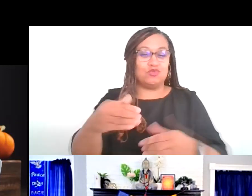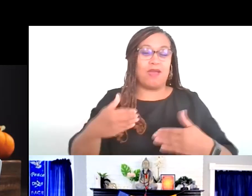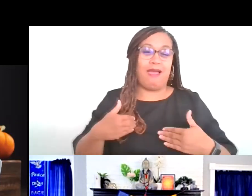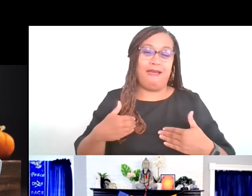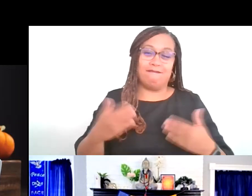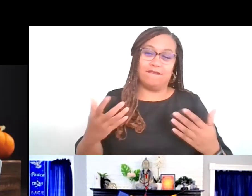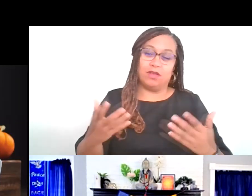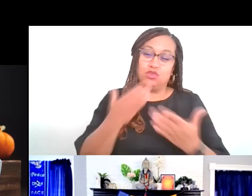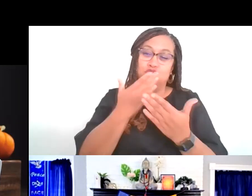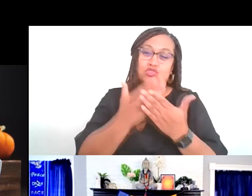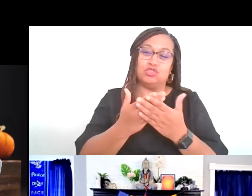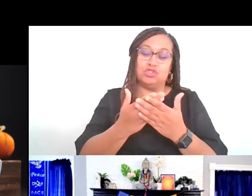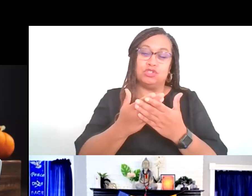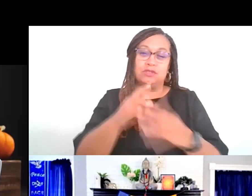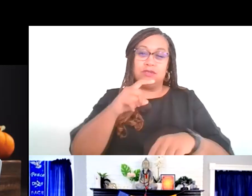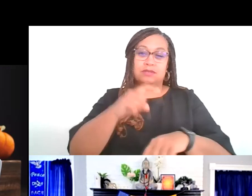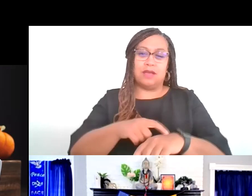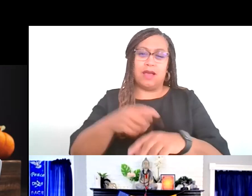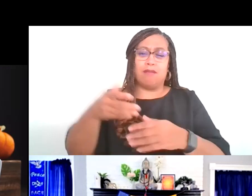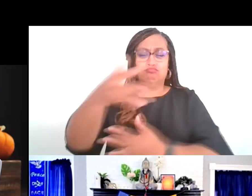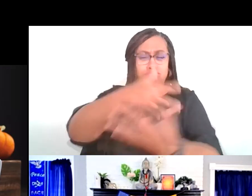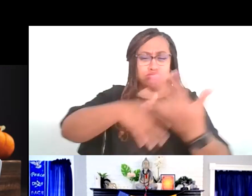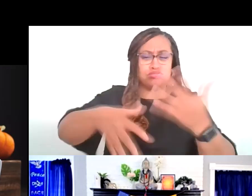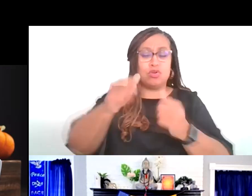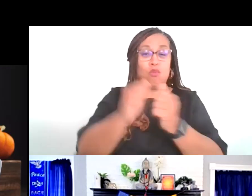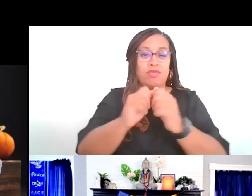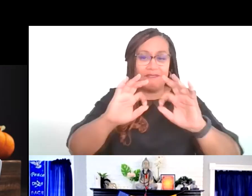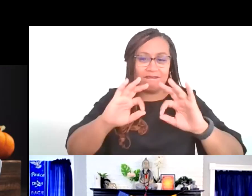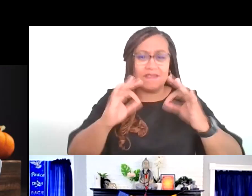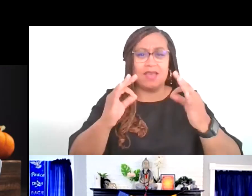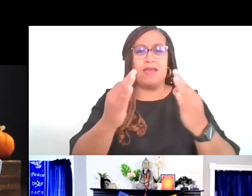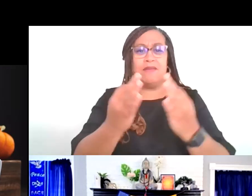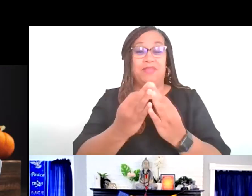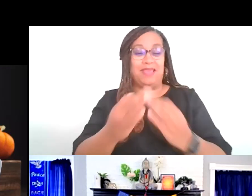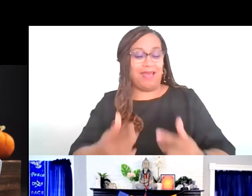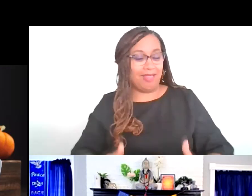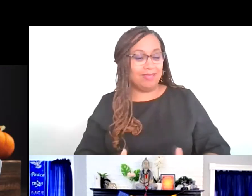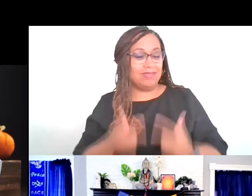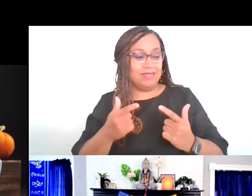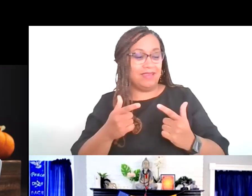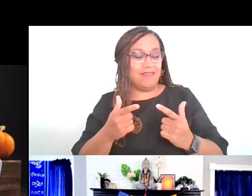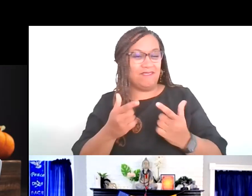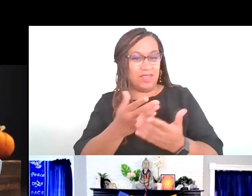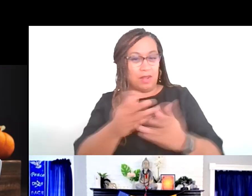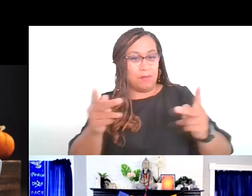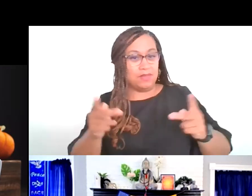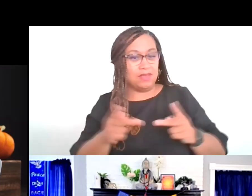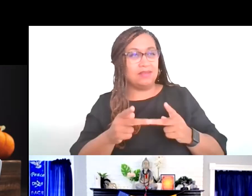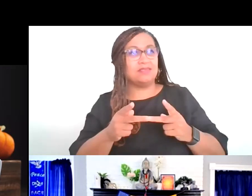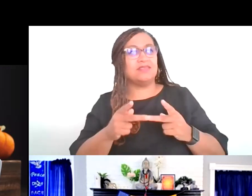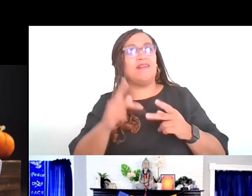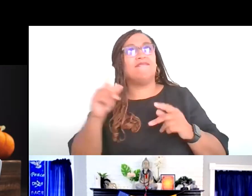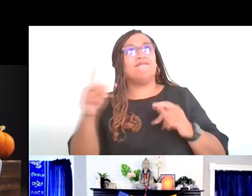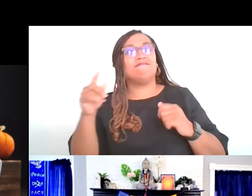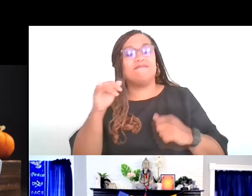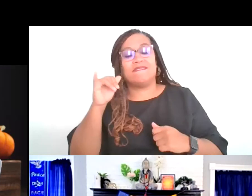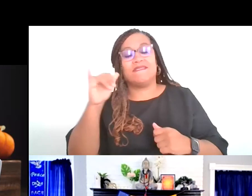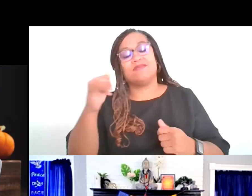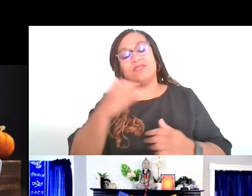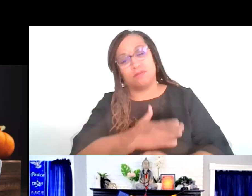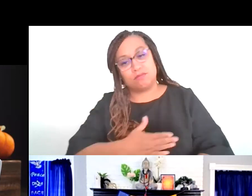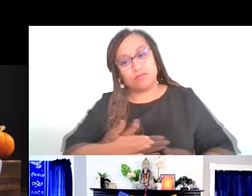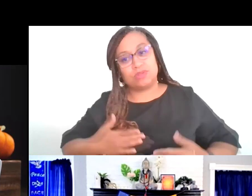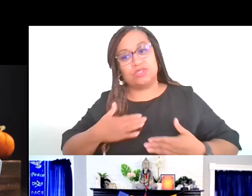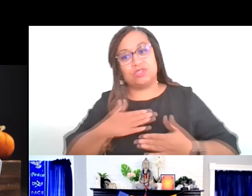with friends, family, and simply live in a state of infinite appreciation, celebration,